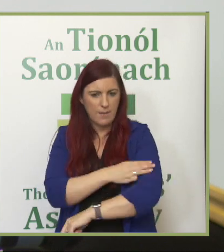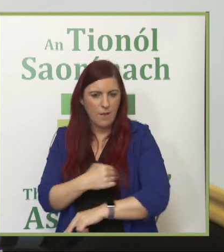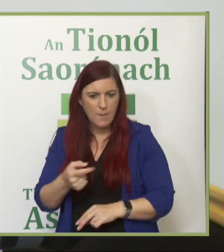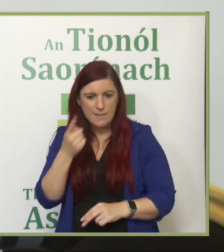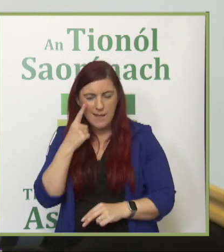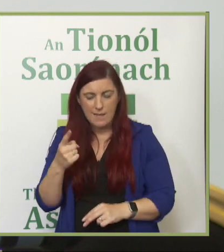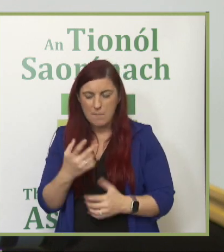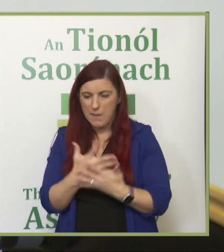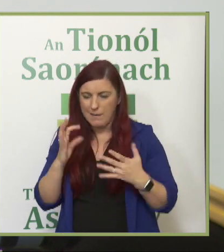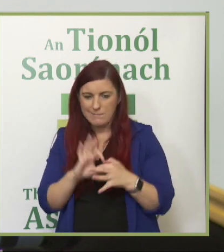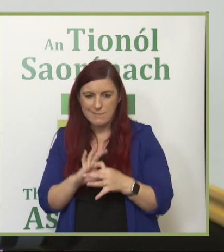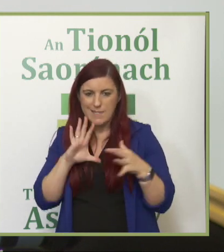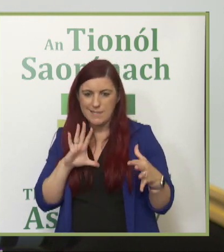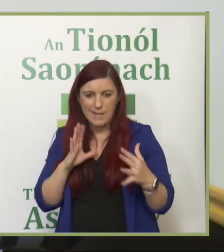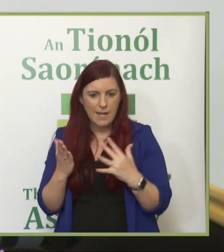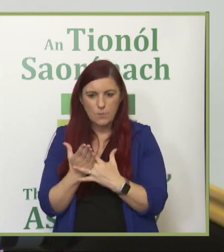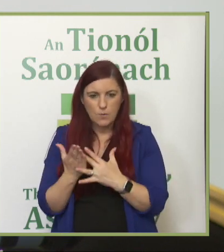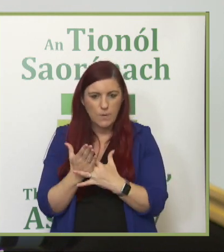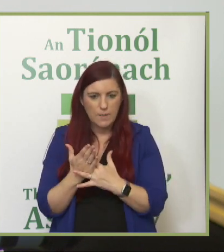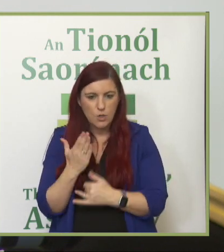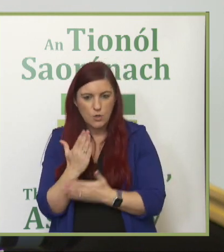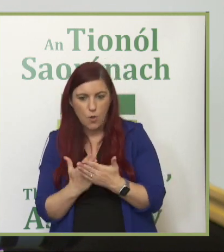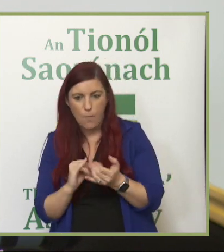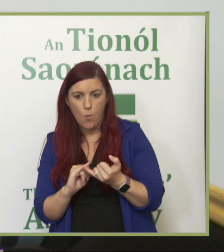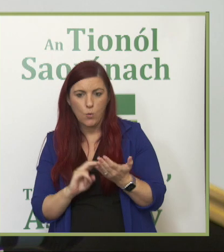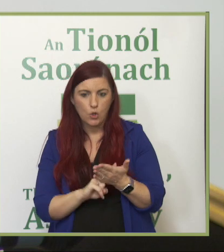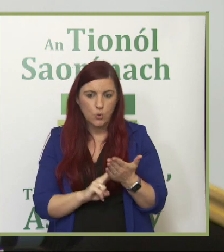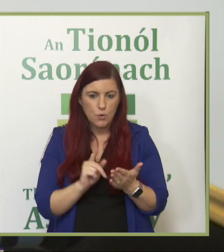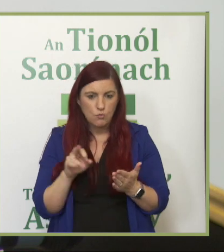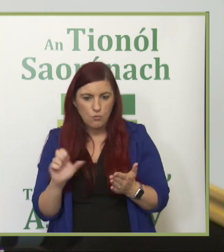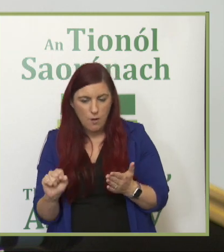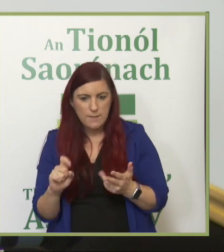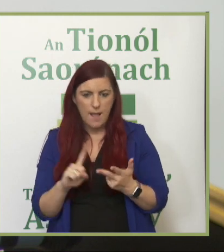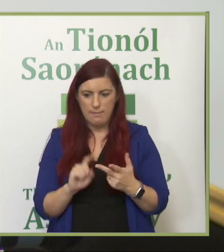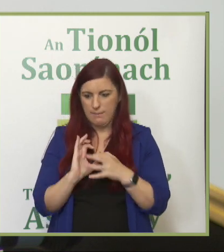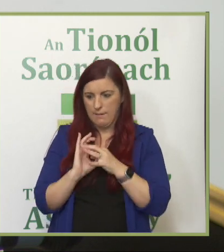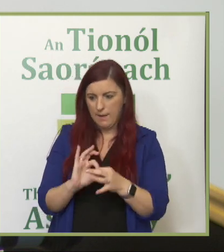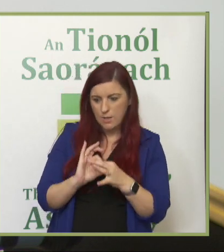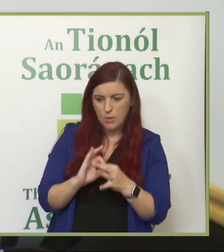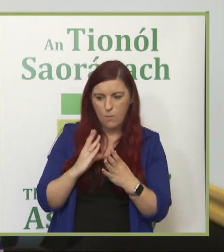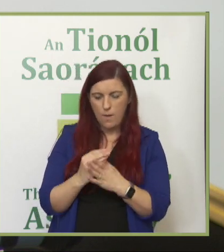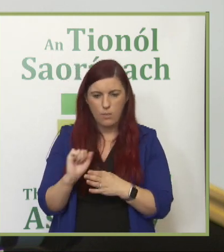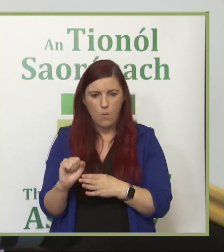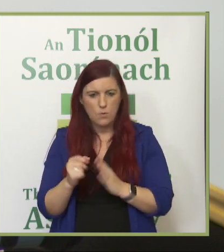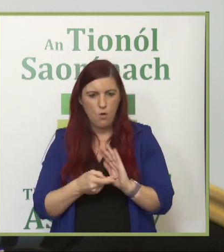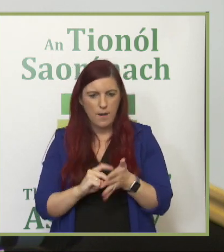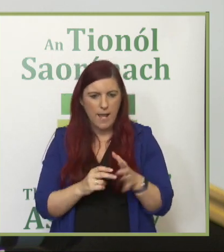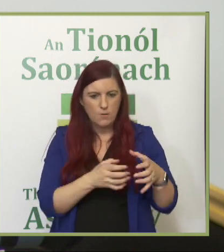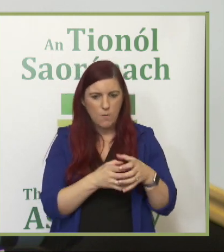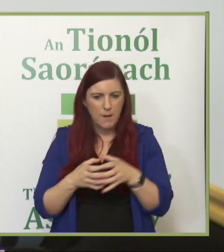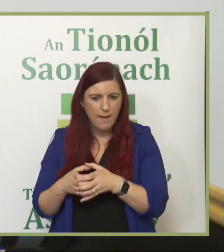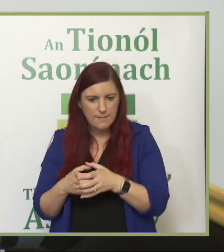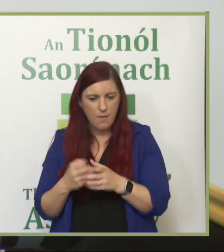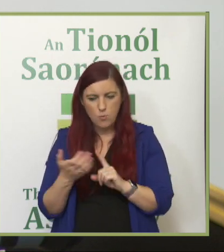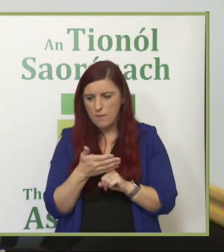fundamental disconnect between some people who use drugs and the connection back to those organised criminal groups and the violence